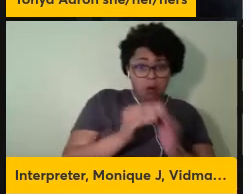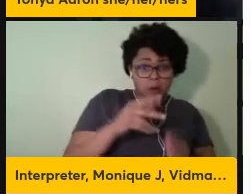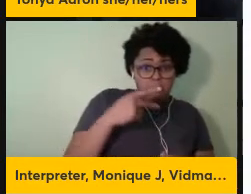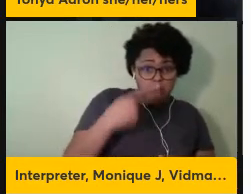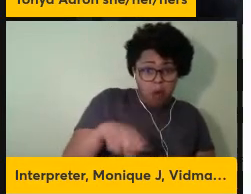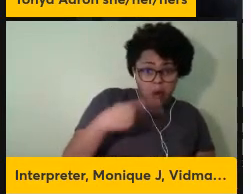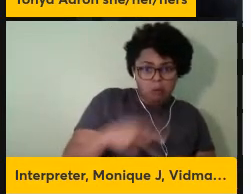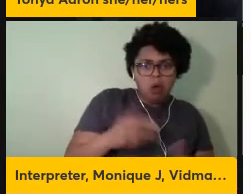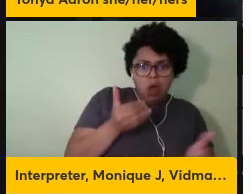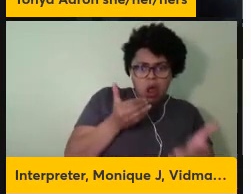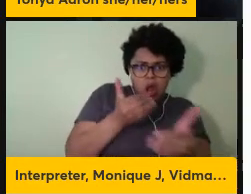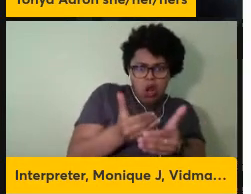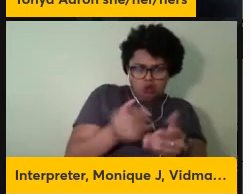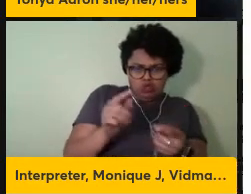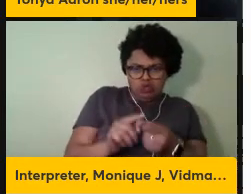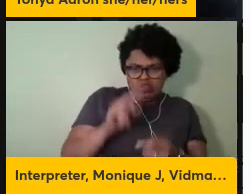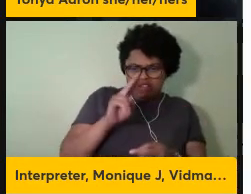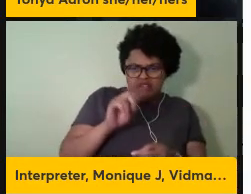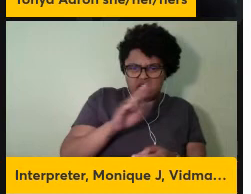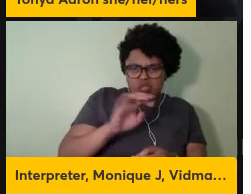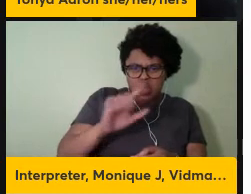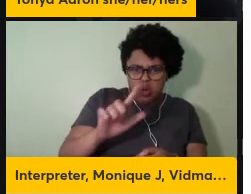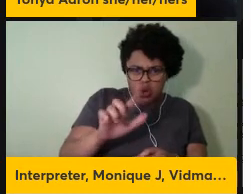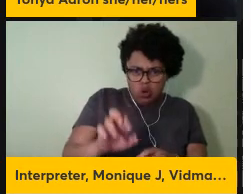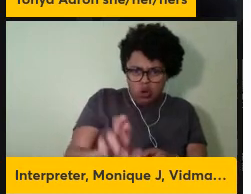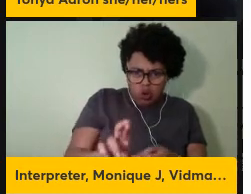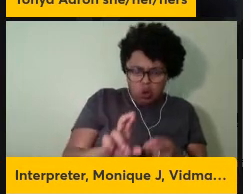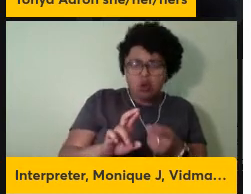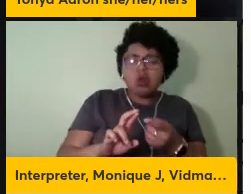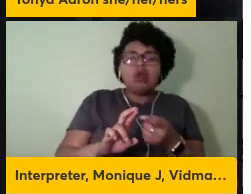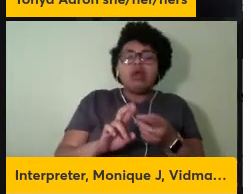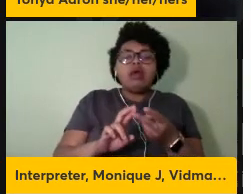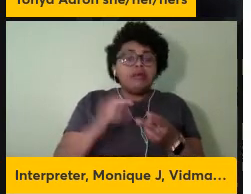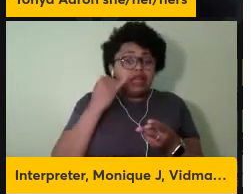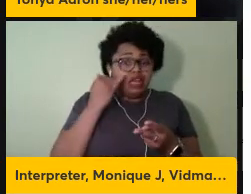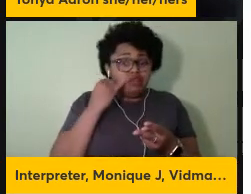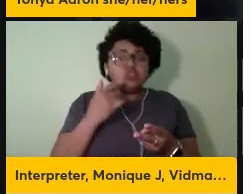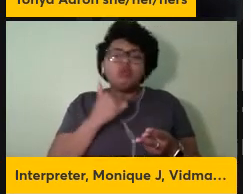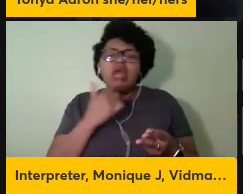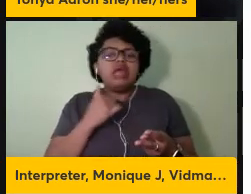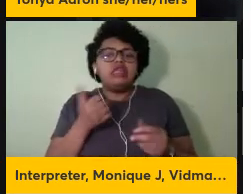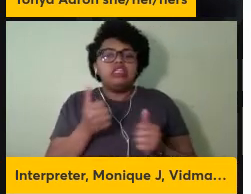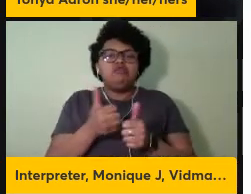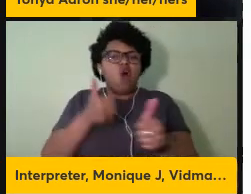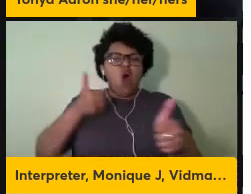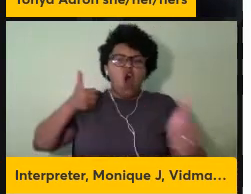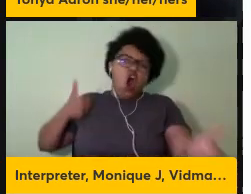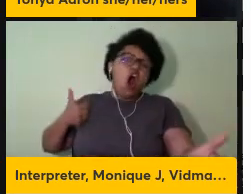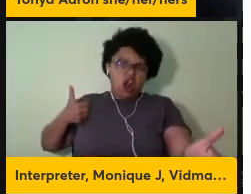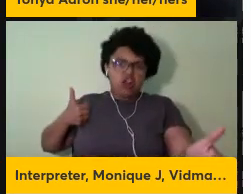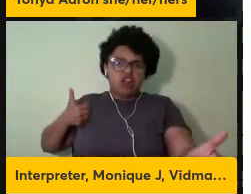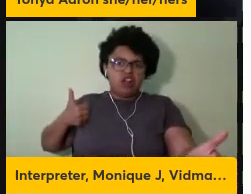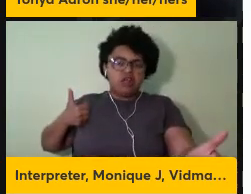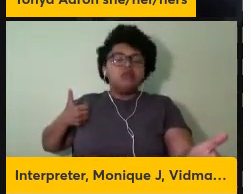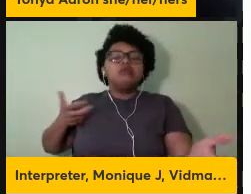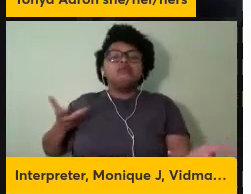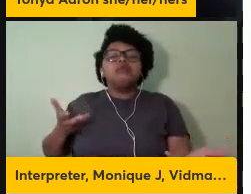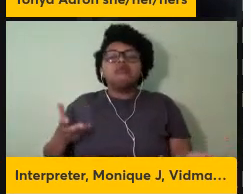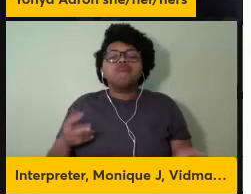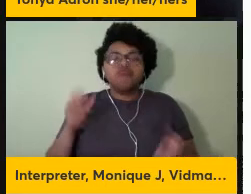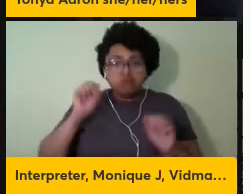to the vasculature, and if they're closer to red, they're further away from the vasculature. And you can see here in this calculation